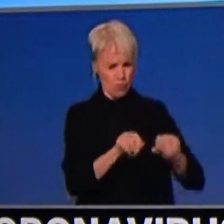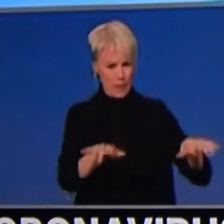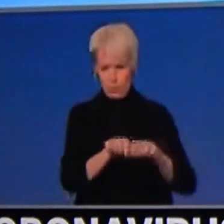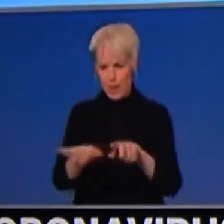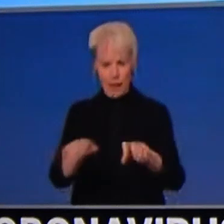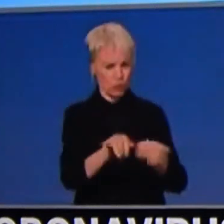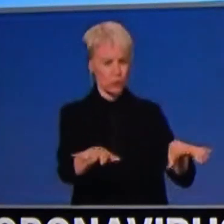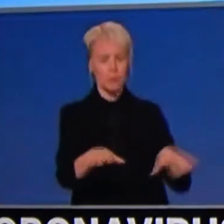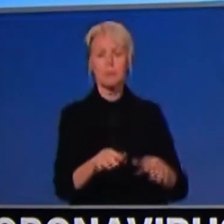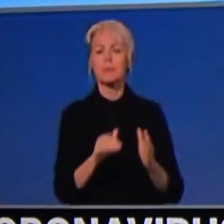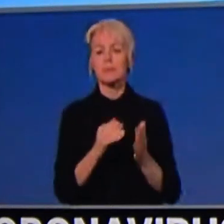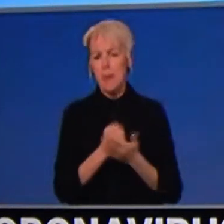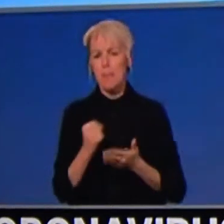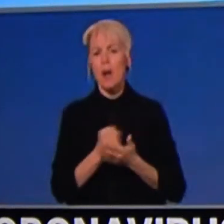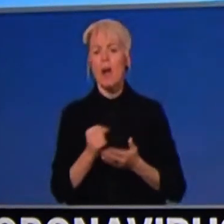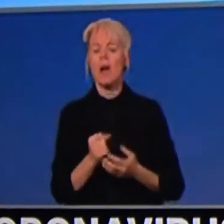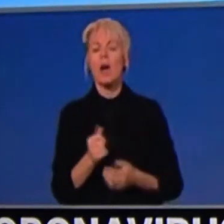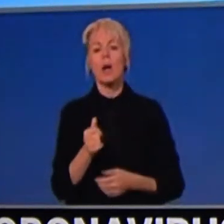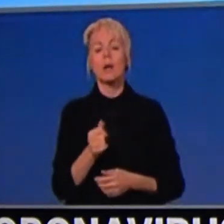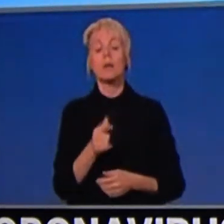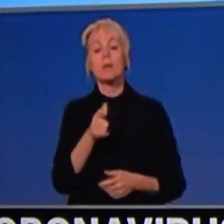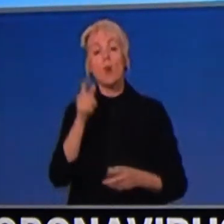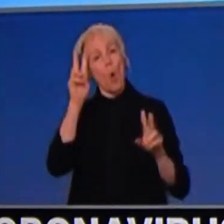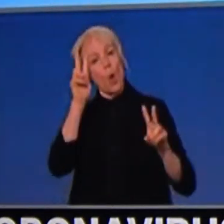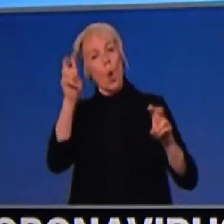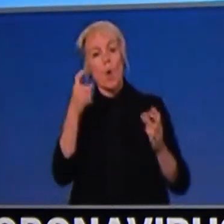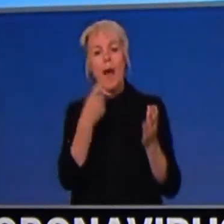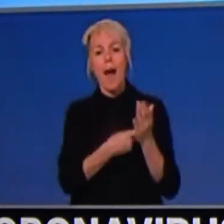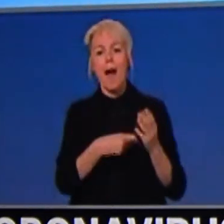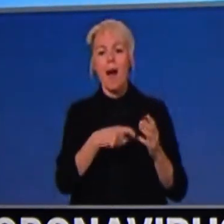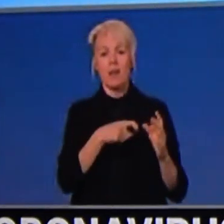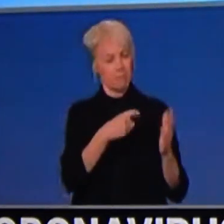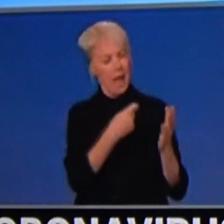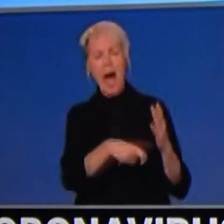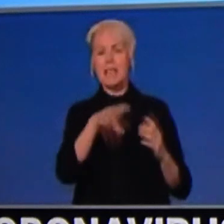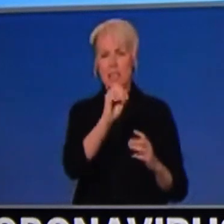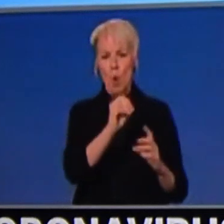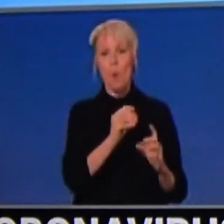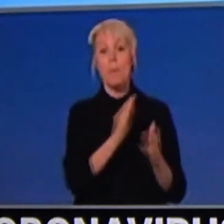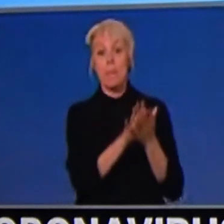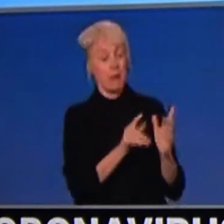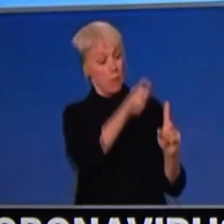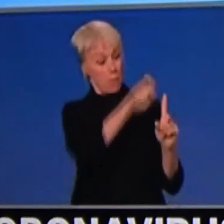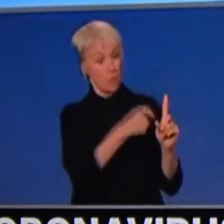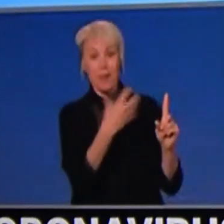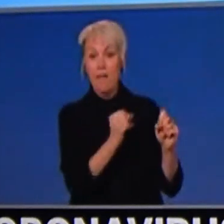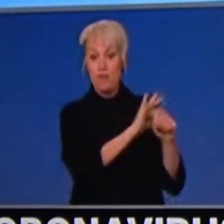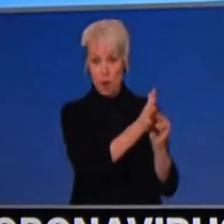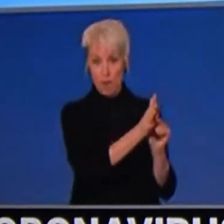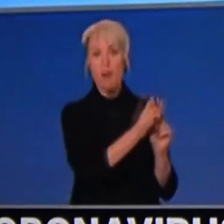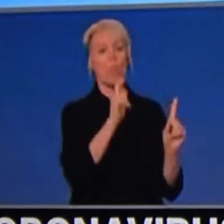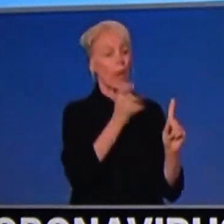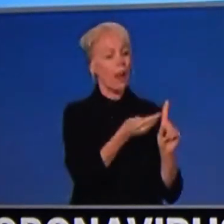basic reproduction number of the virus, and we think it's about 2.5 for the coronavirus, but the effective reproduction